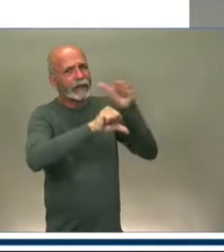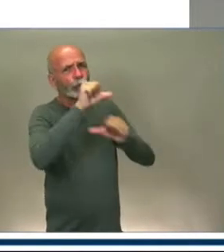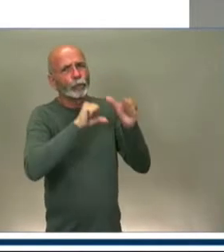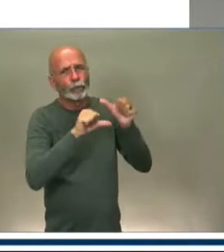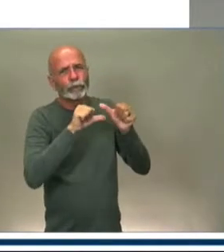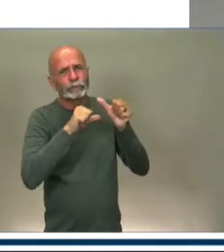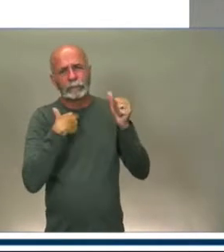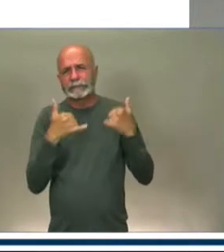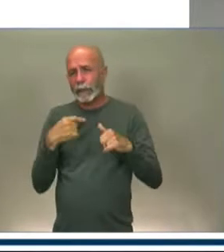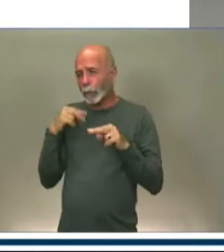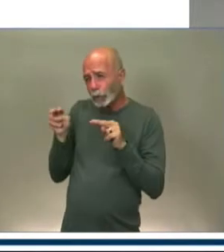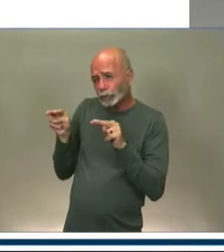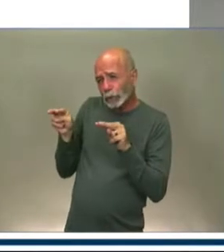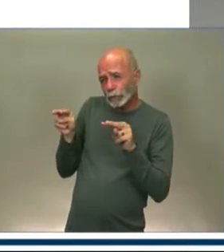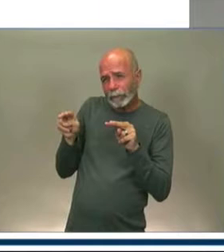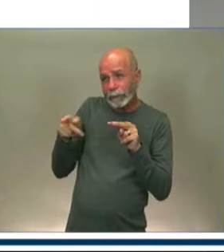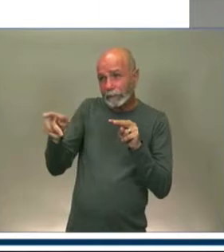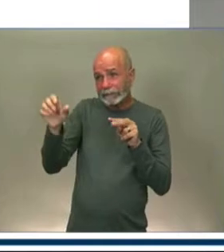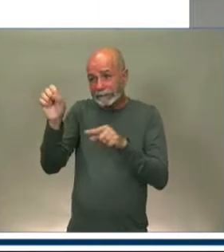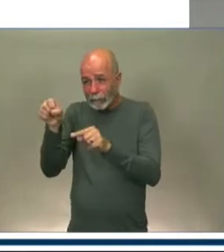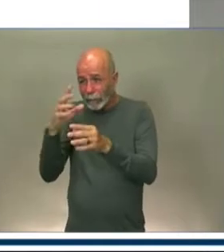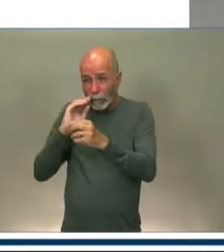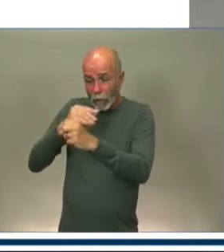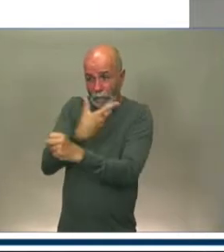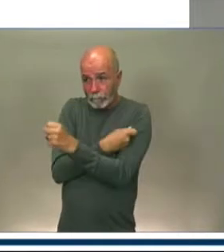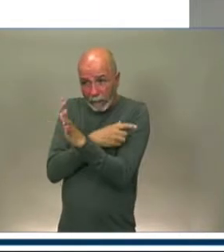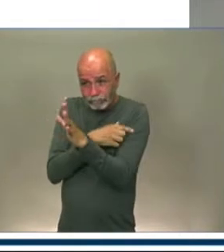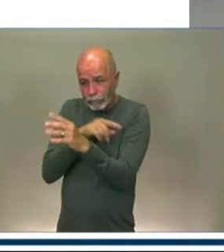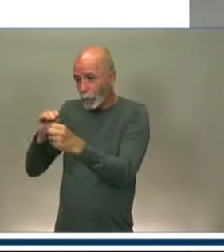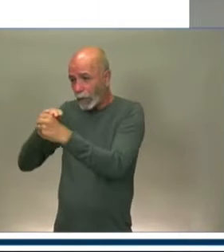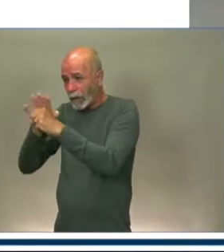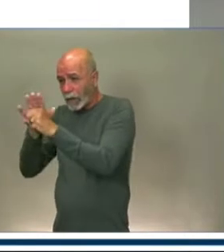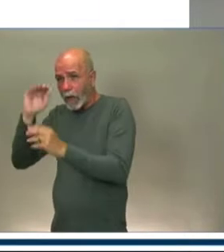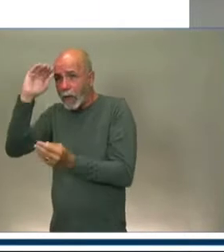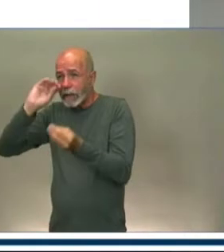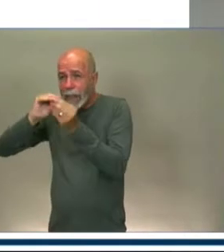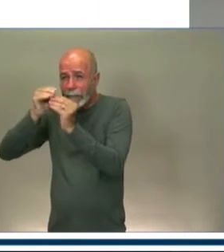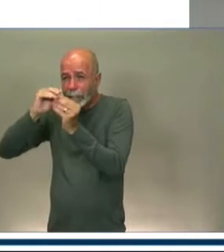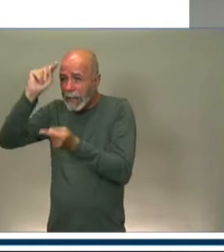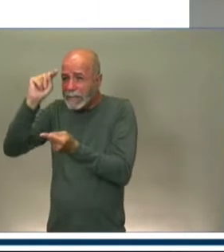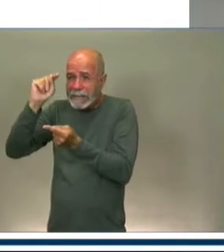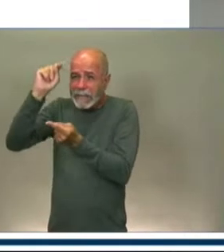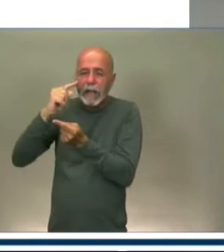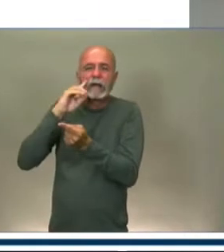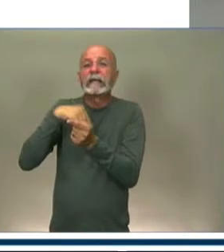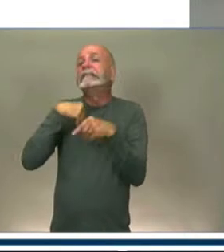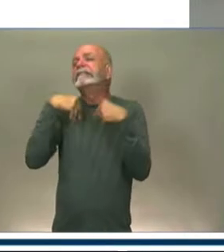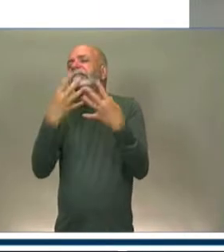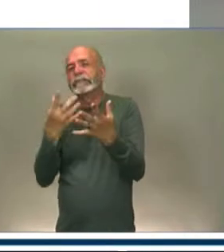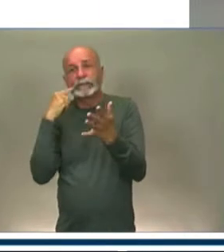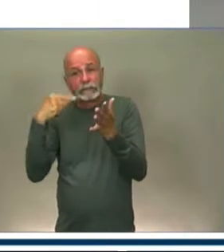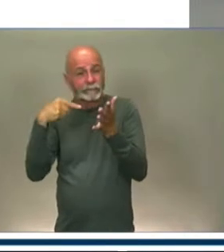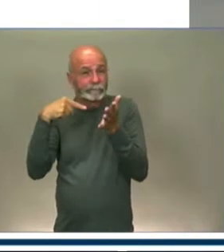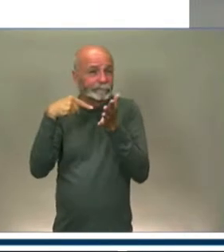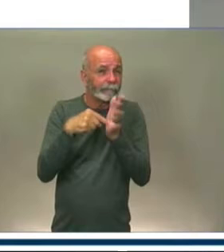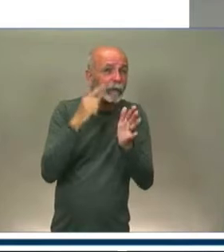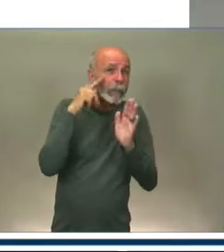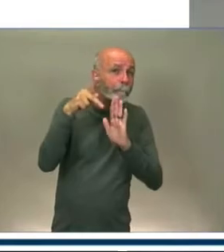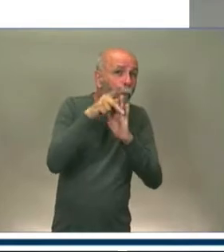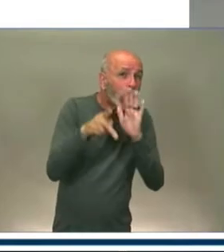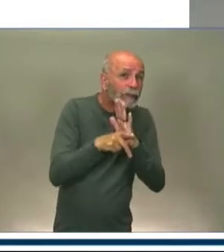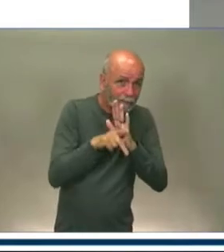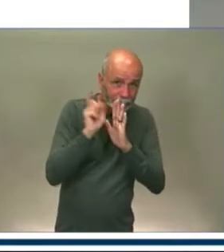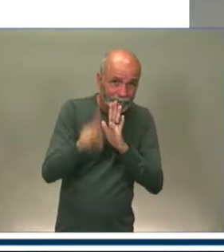closely, and we'll bring forward recommendations on vaccine policy if we feel that is what is needed to keep